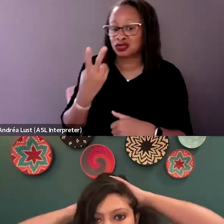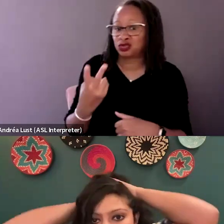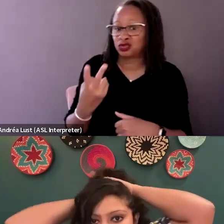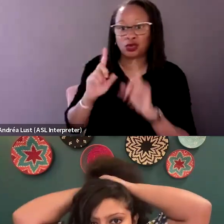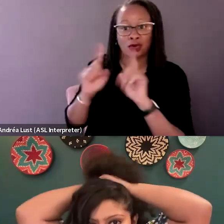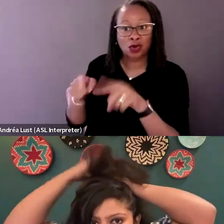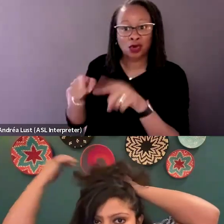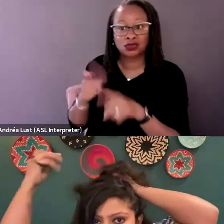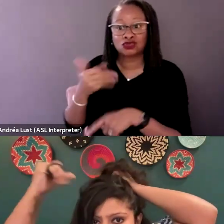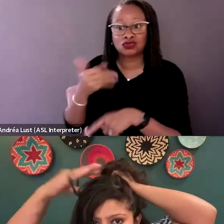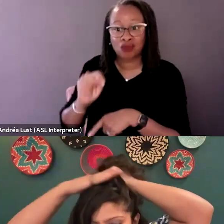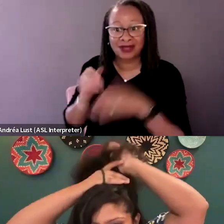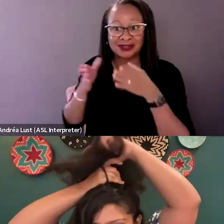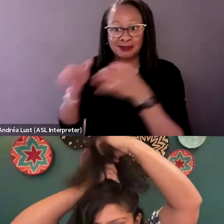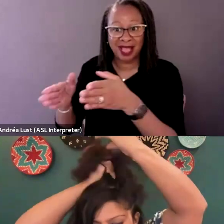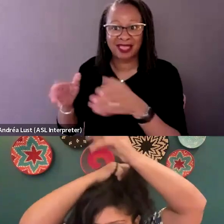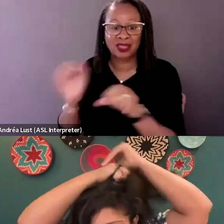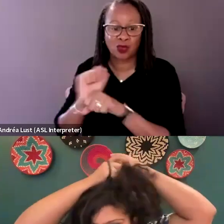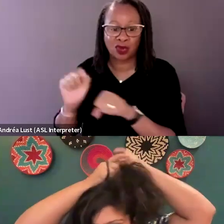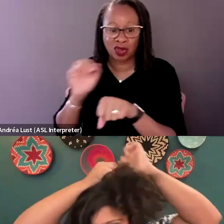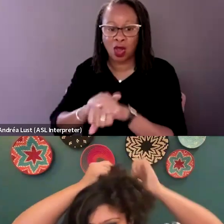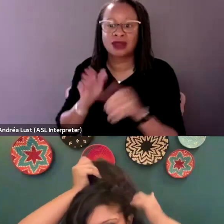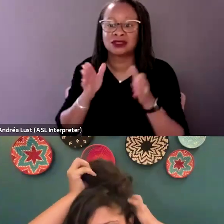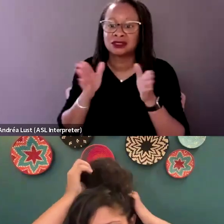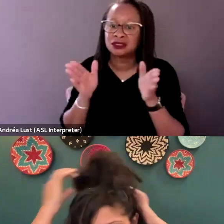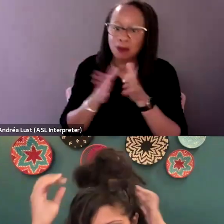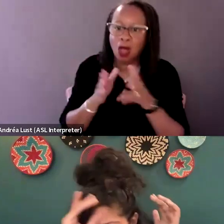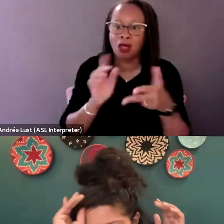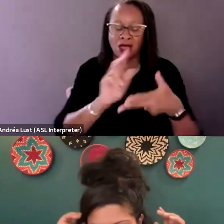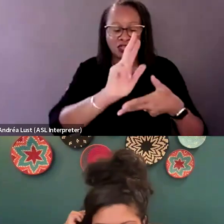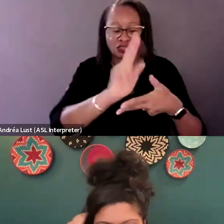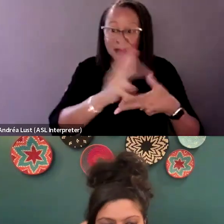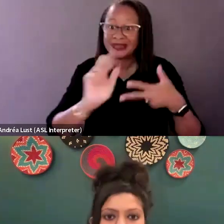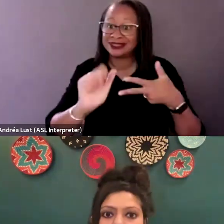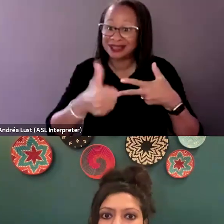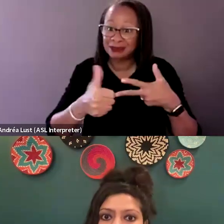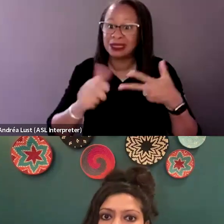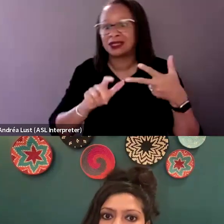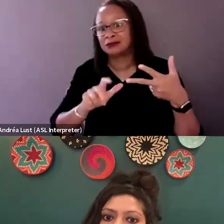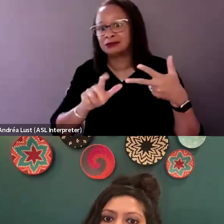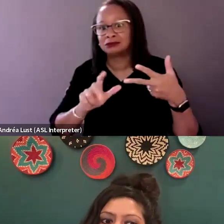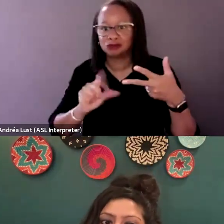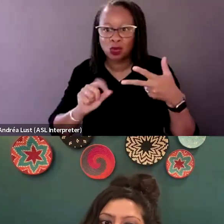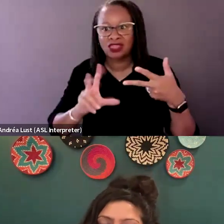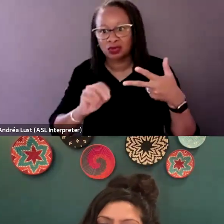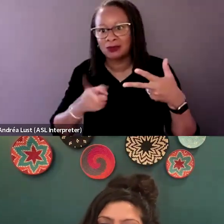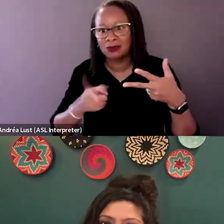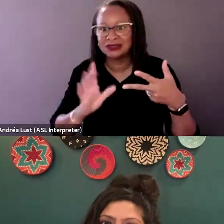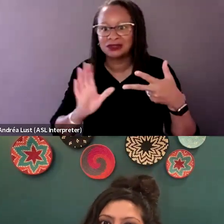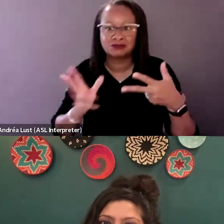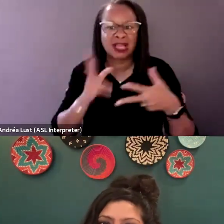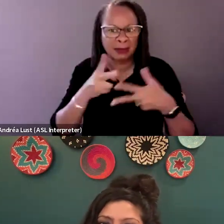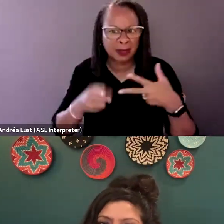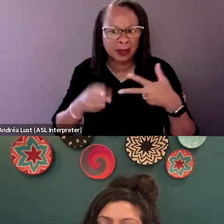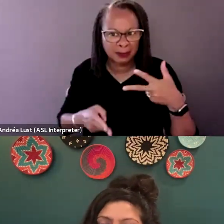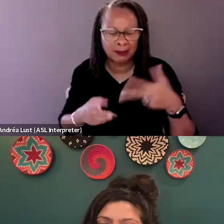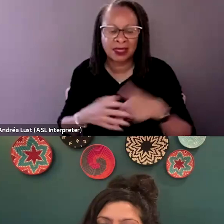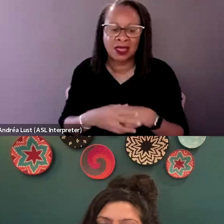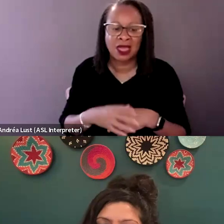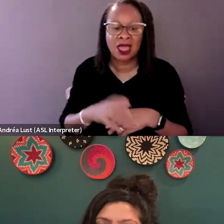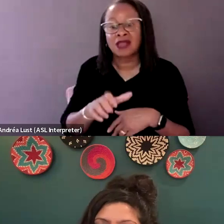then. See, because of all like the success that you both have achieved, there is a perception that you both have some, okay? Like